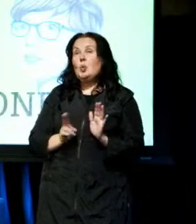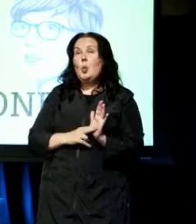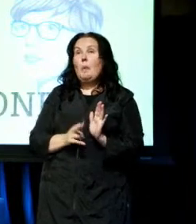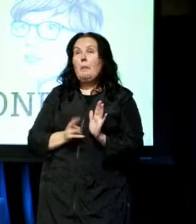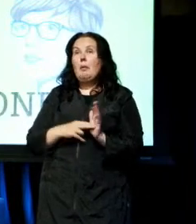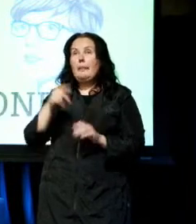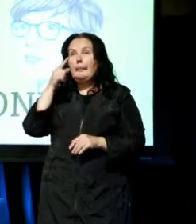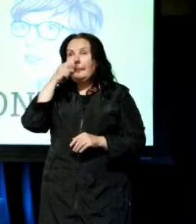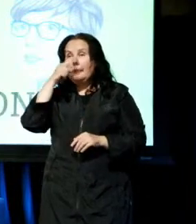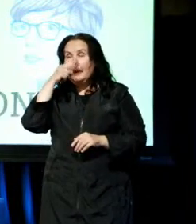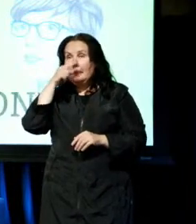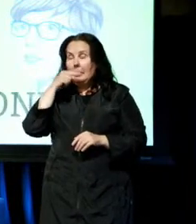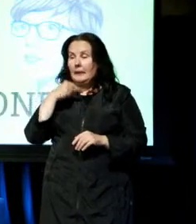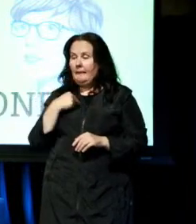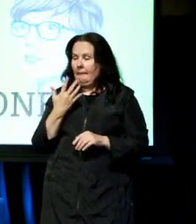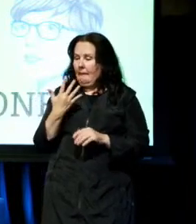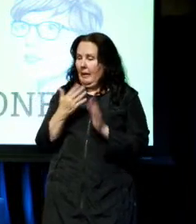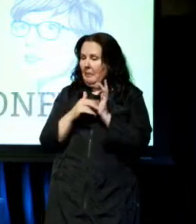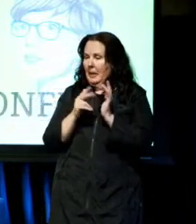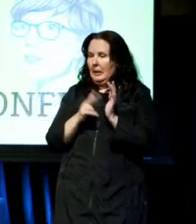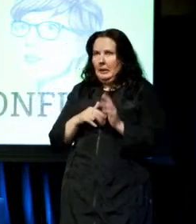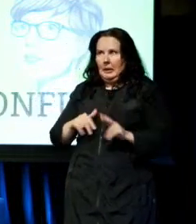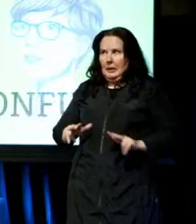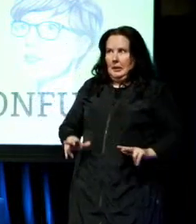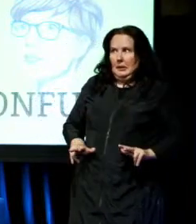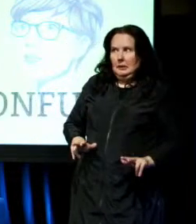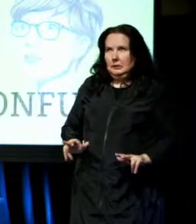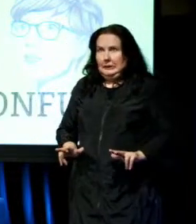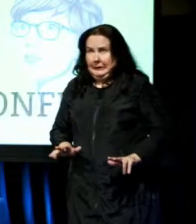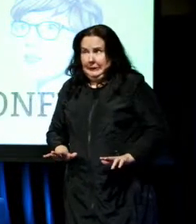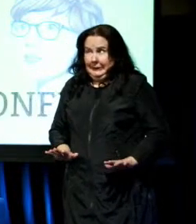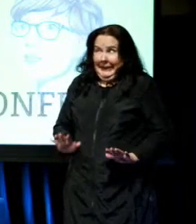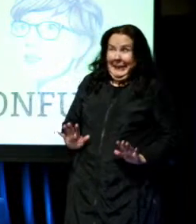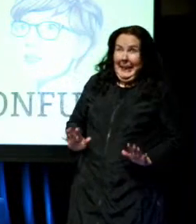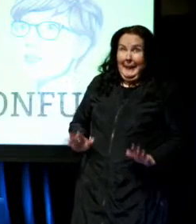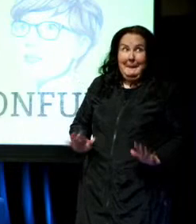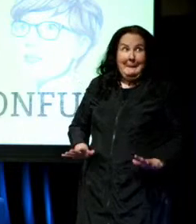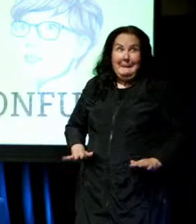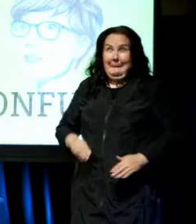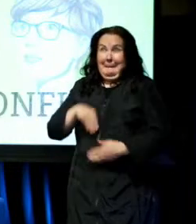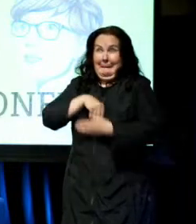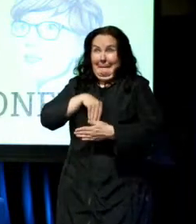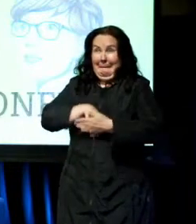5 minutes was very awkward, me just being like, oh my God, I can't believe I'm here.